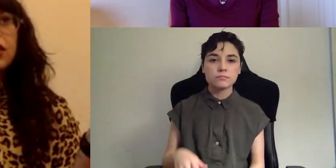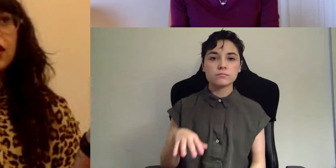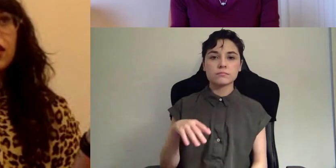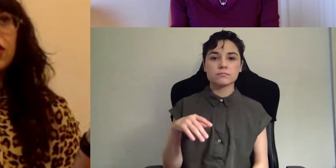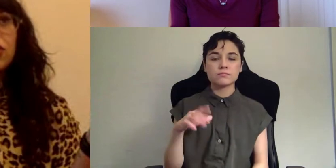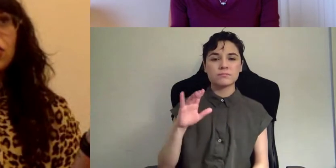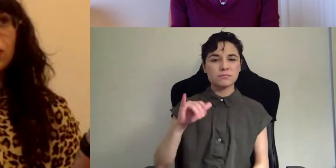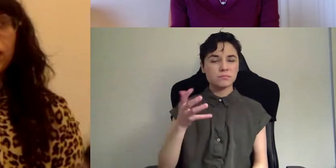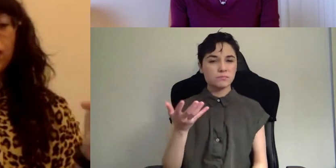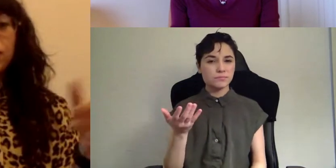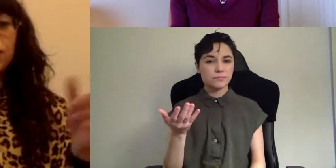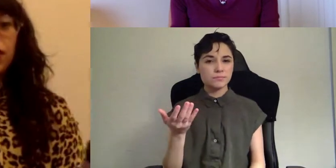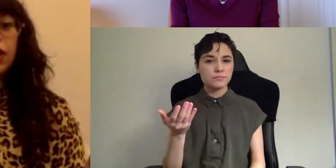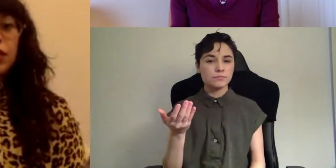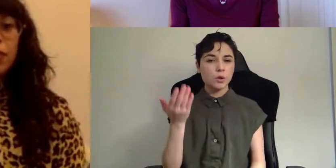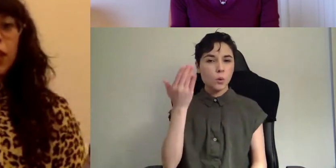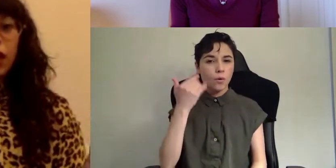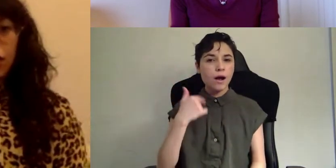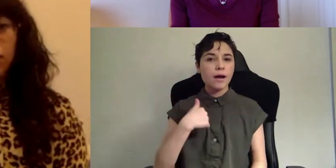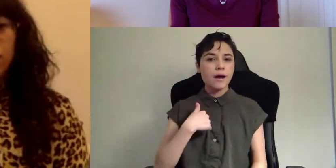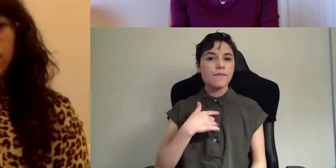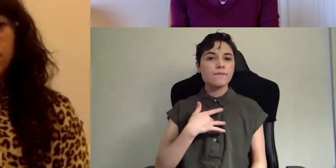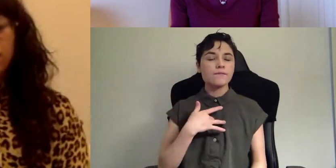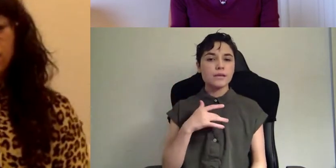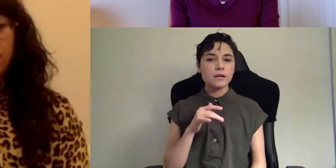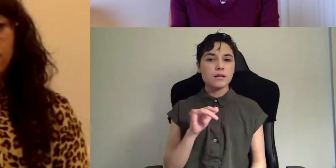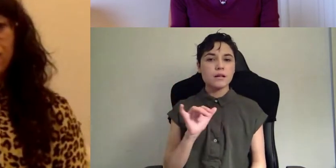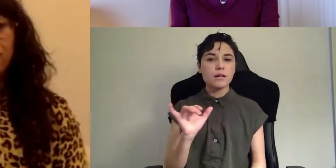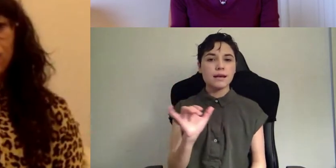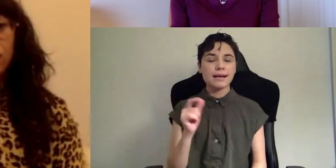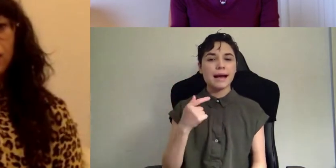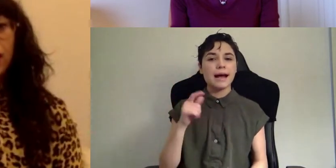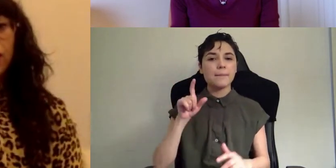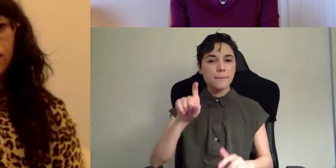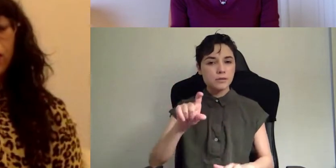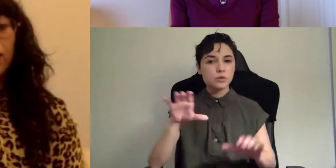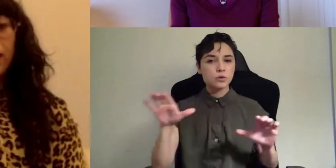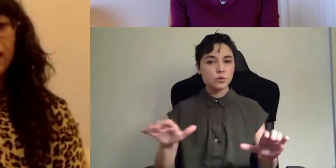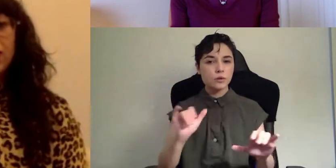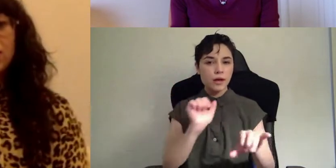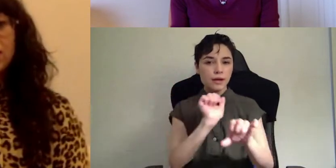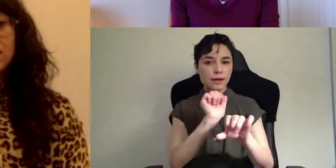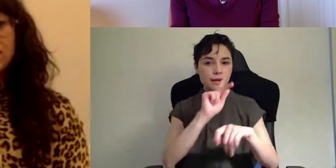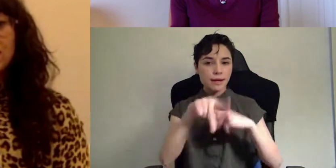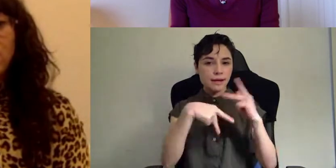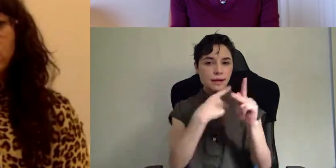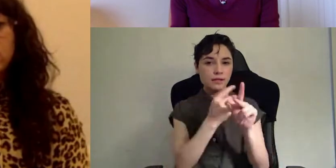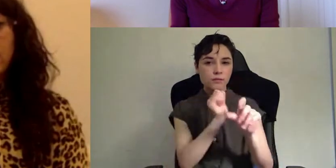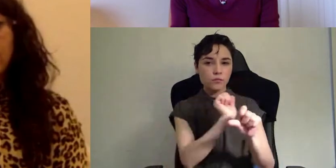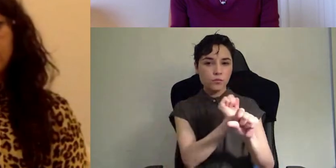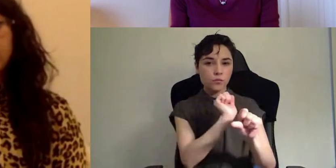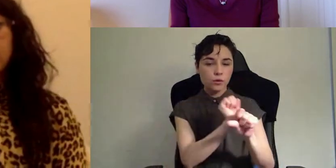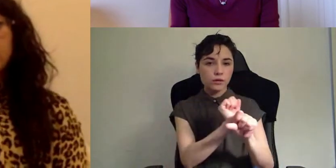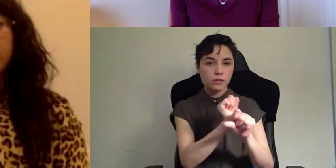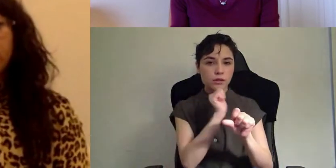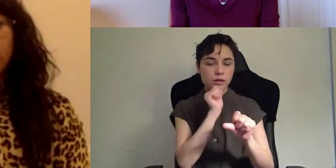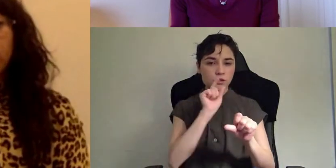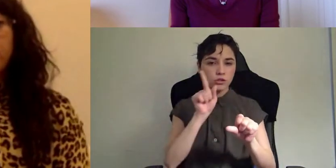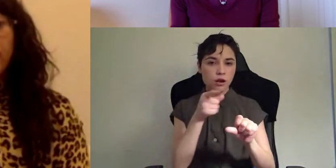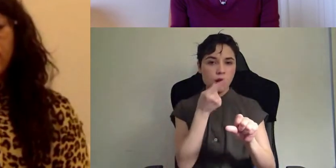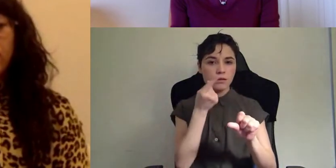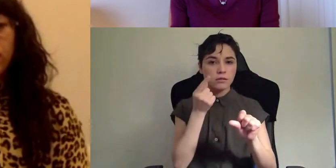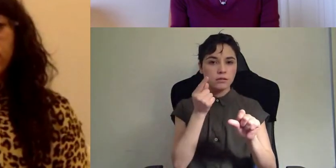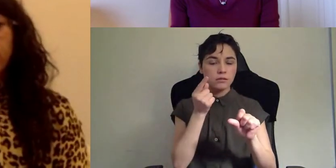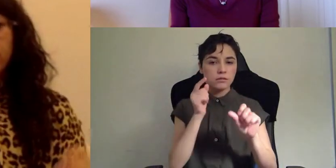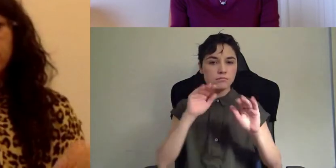inclined to do the work of feeling something other than chronic pain, or what might get to exist alongside my